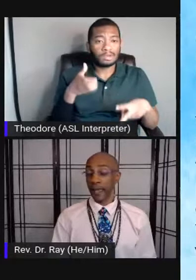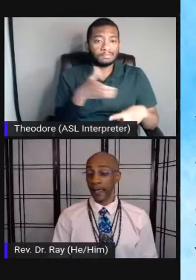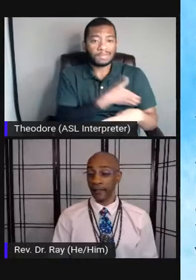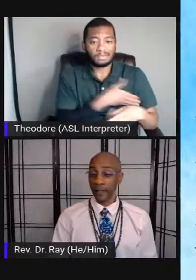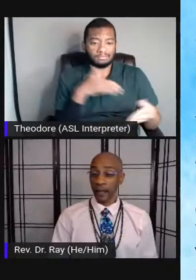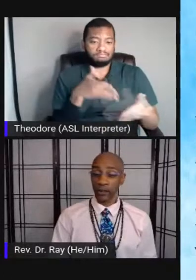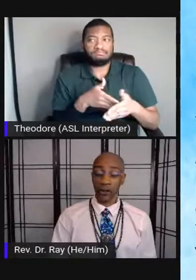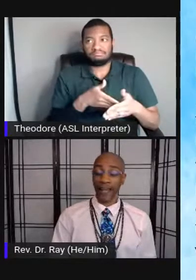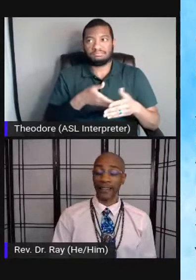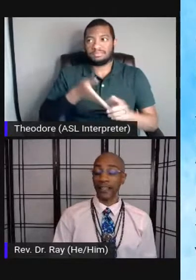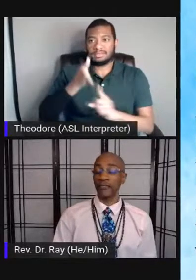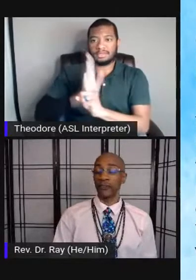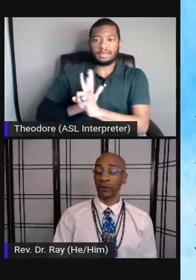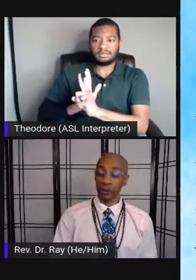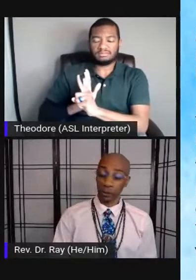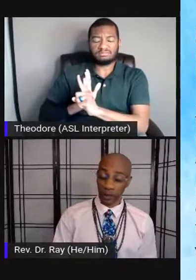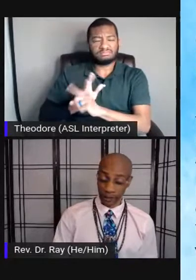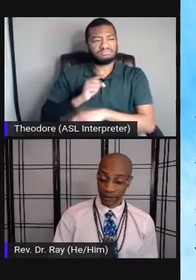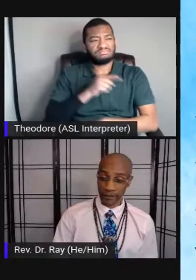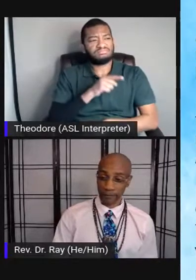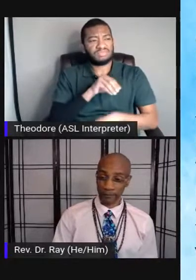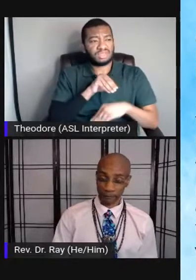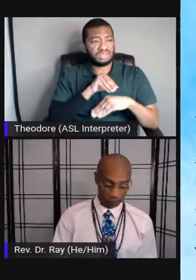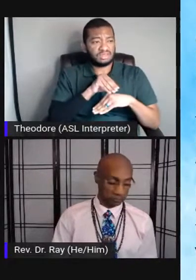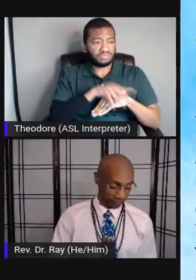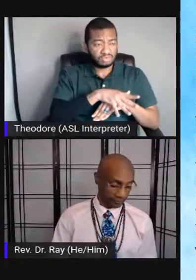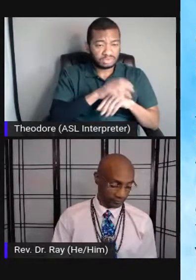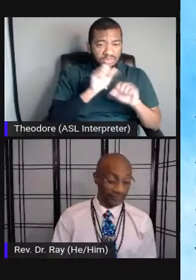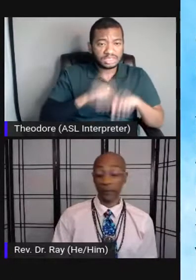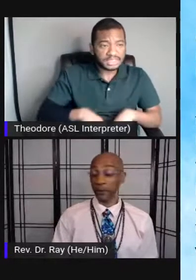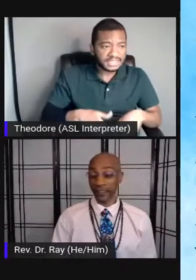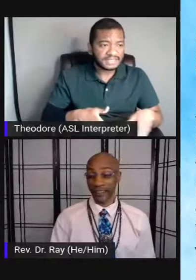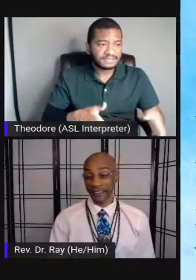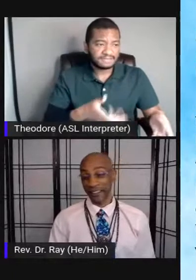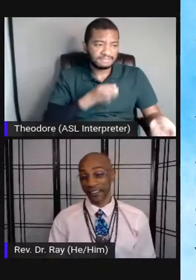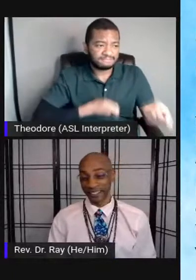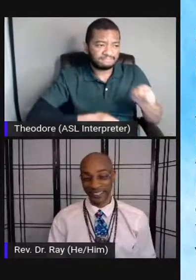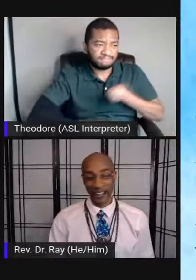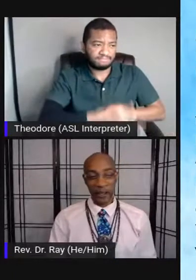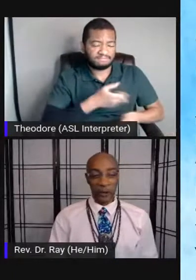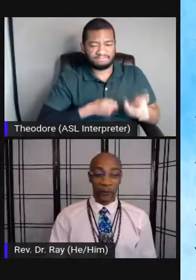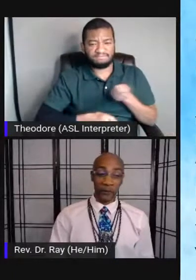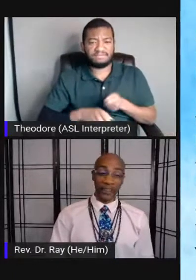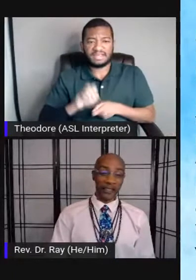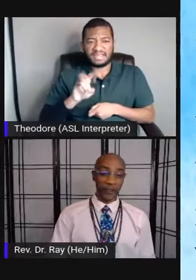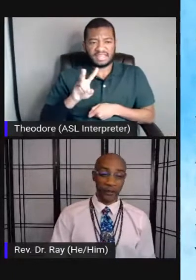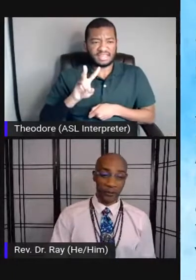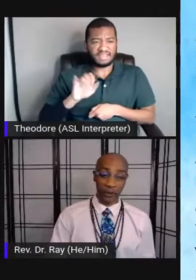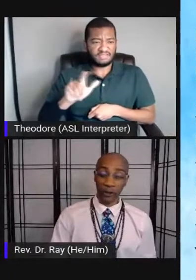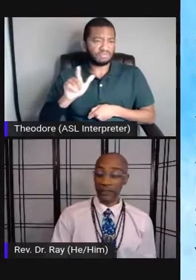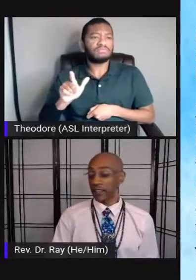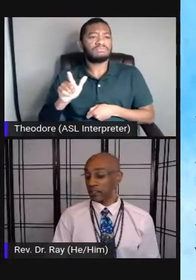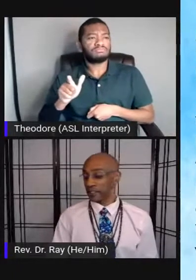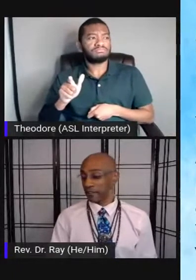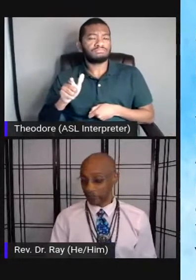influence can attract evil to us. Yeah, we're going to get into this. We release fear through